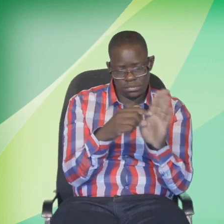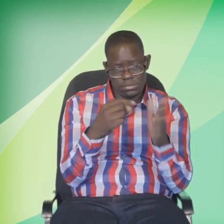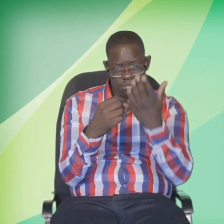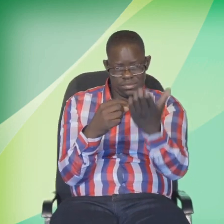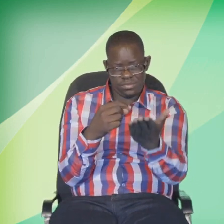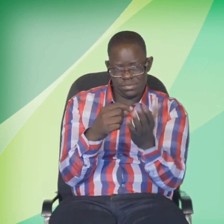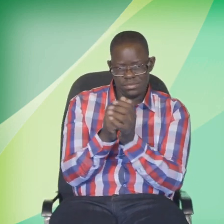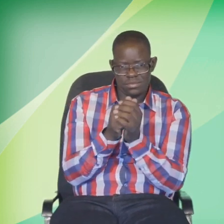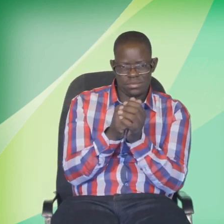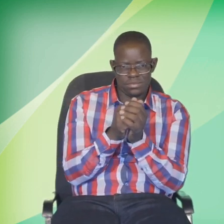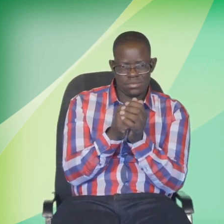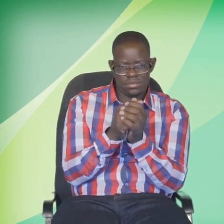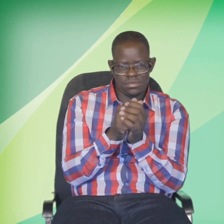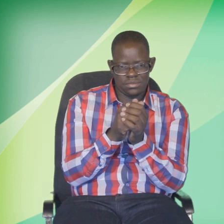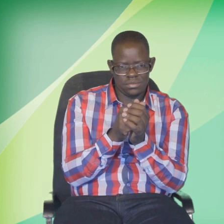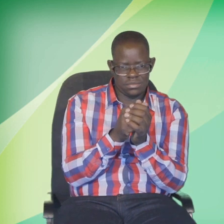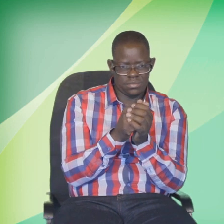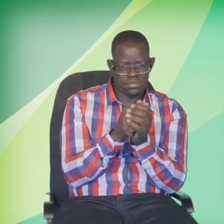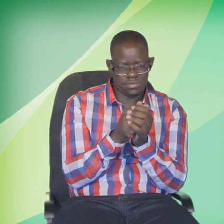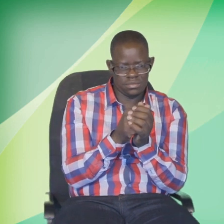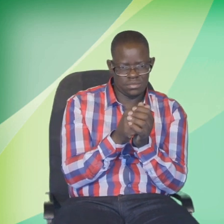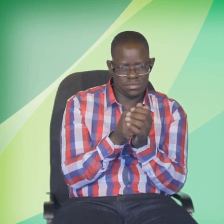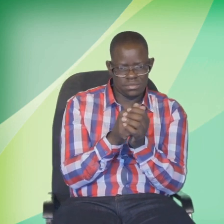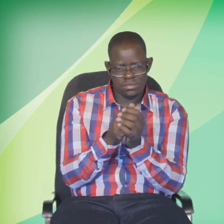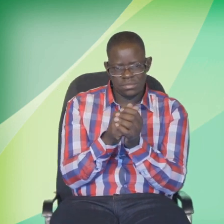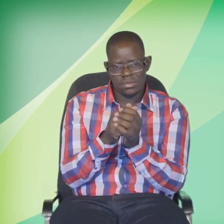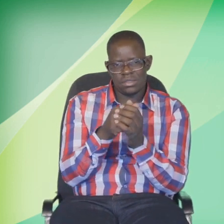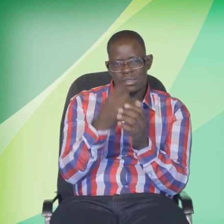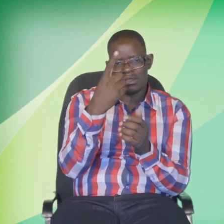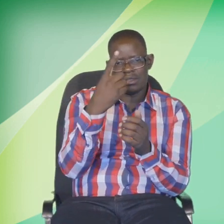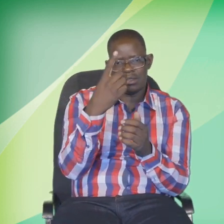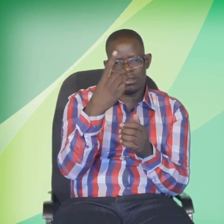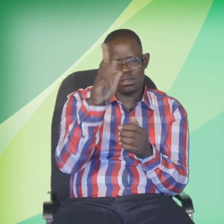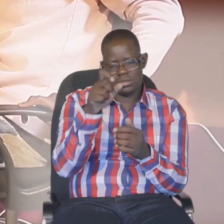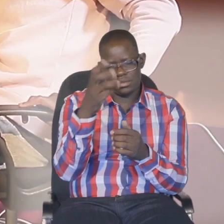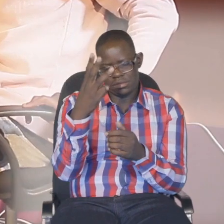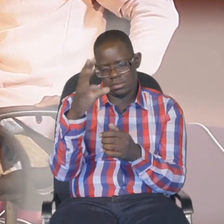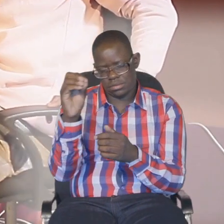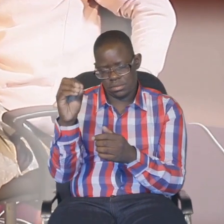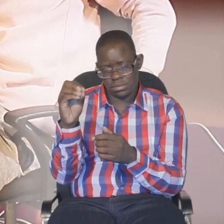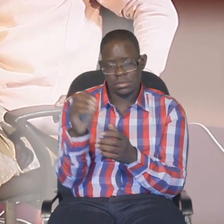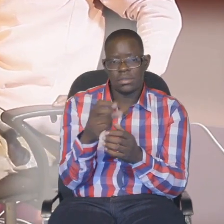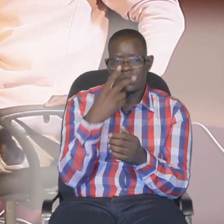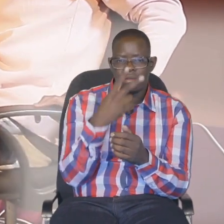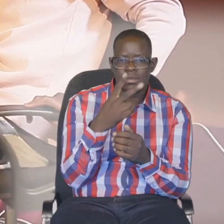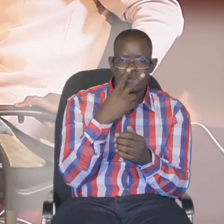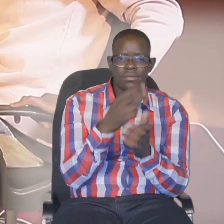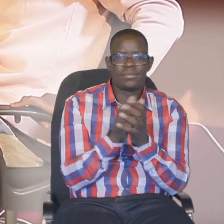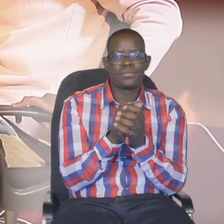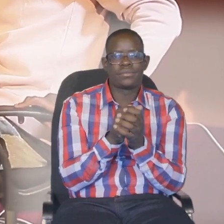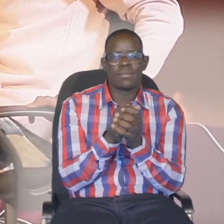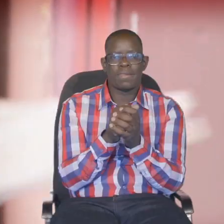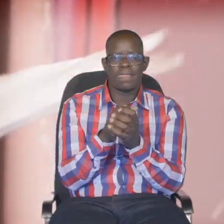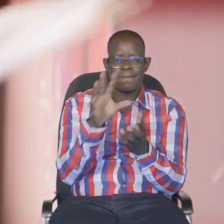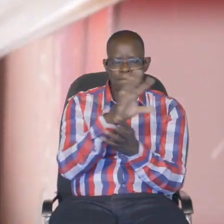3,330. And on the 1st of July, balance brought down 3,330. I see, and then we balance